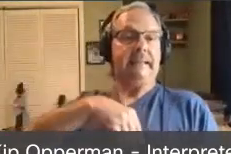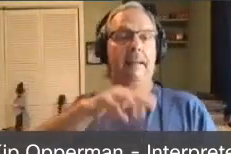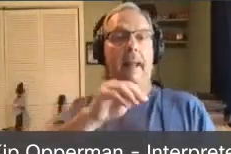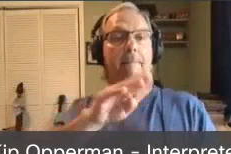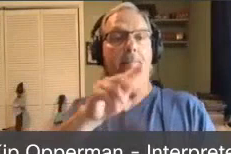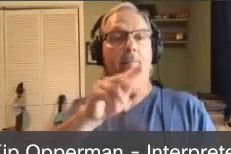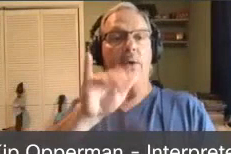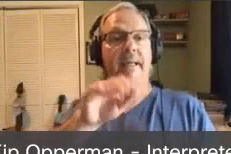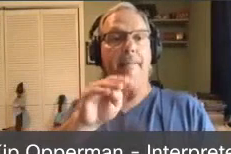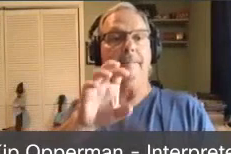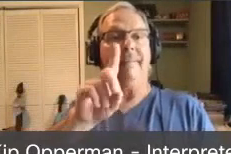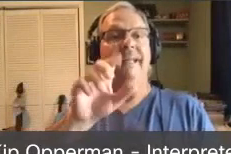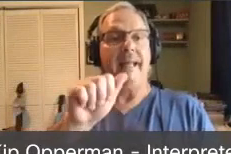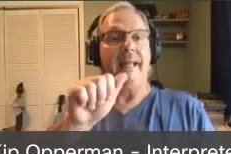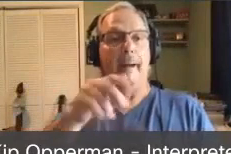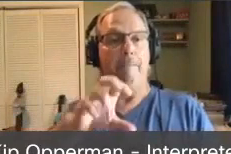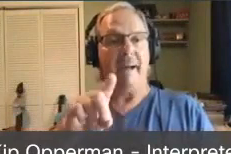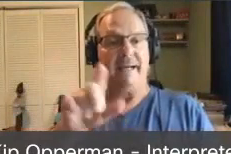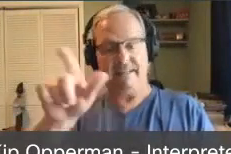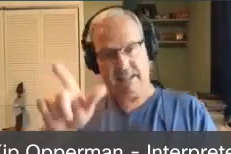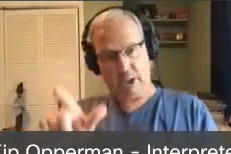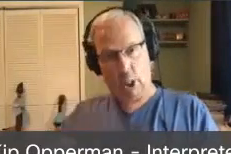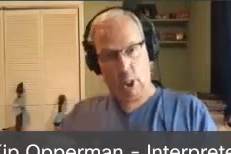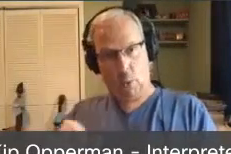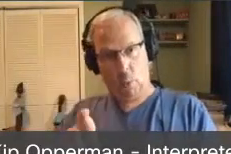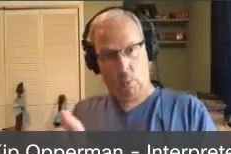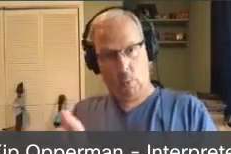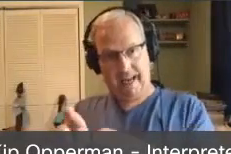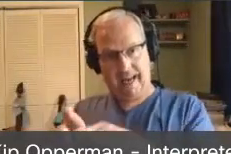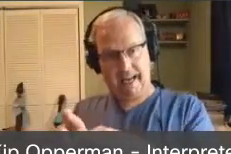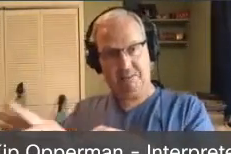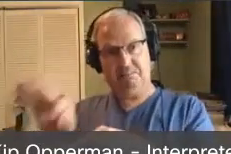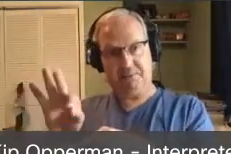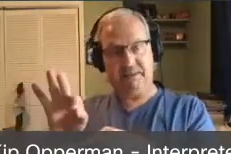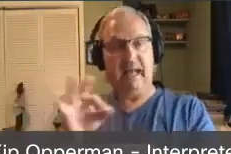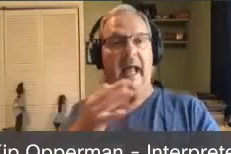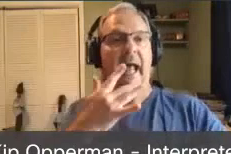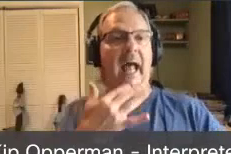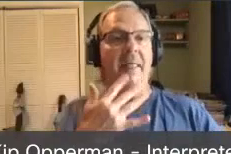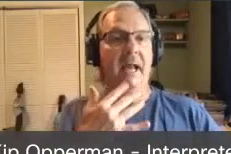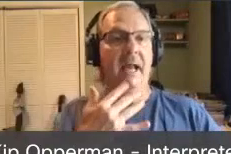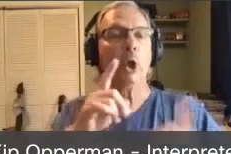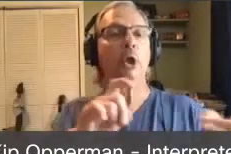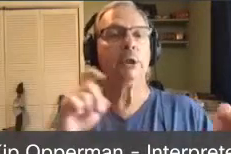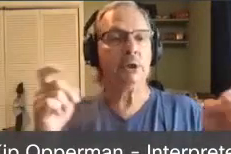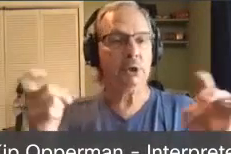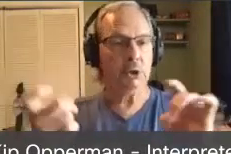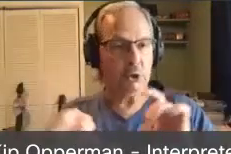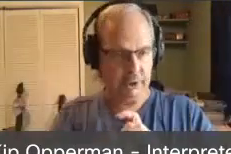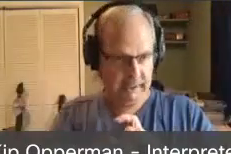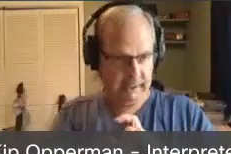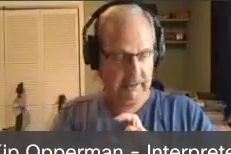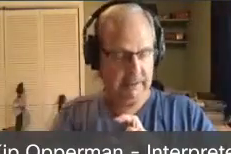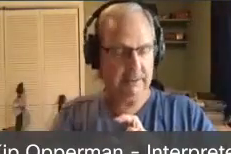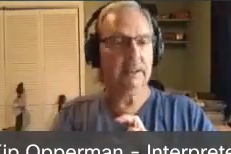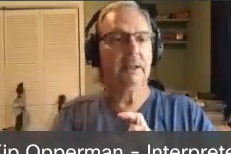the lower right-hand corner of your screen. And the color contrast of the live caption pod can be changed as needed. So we